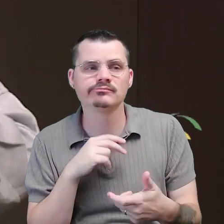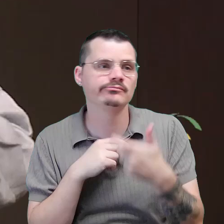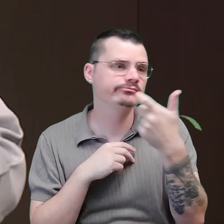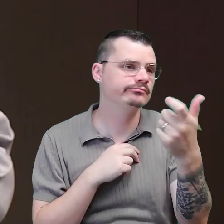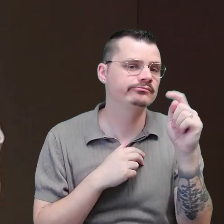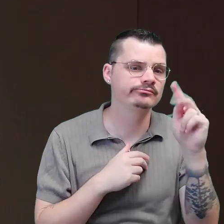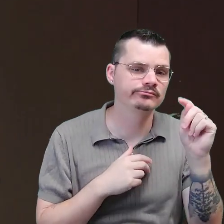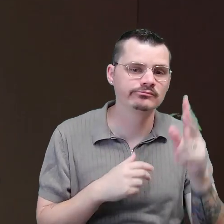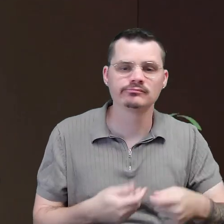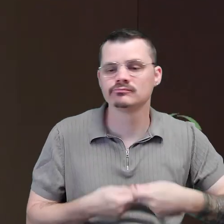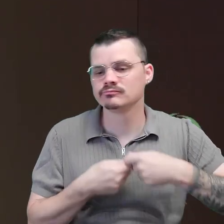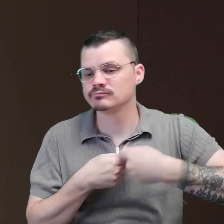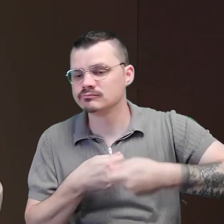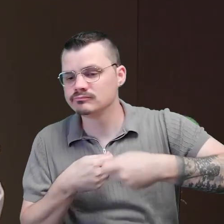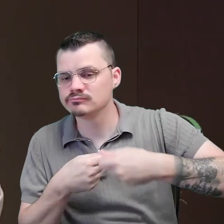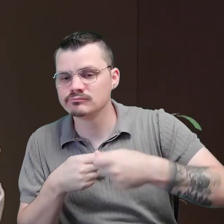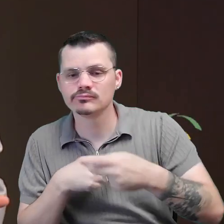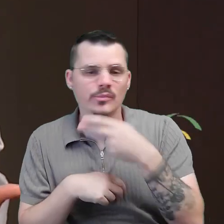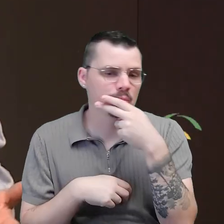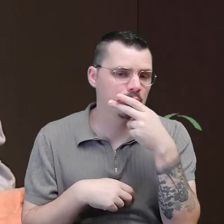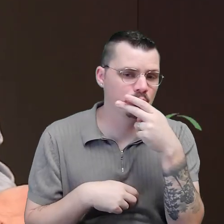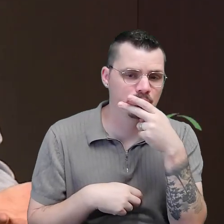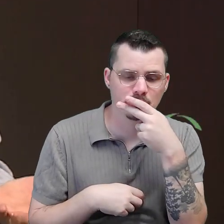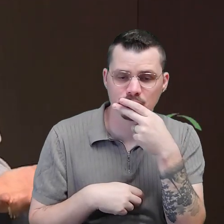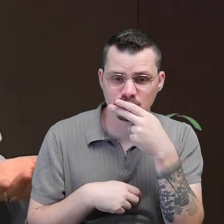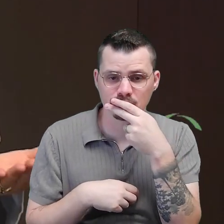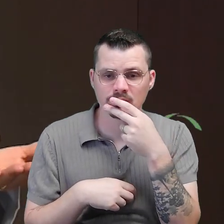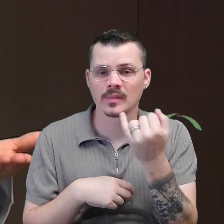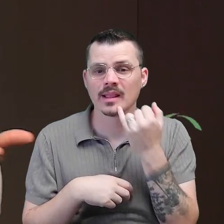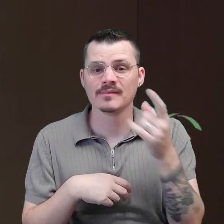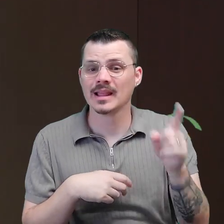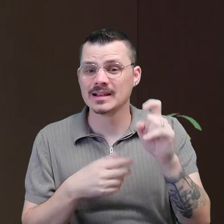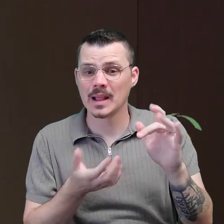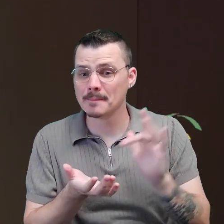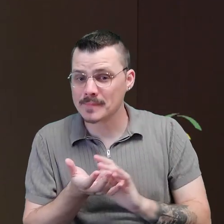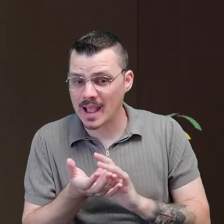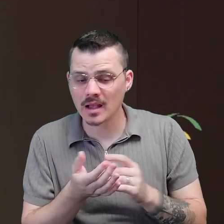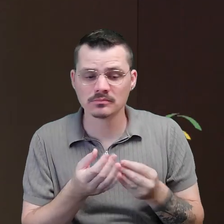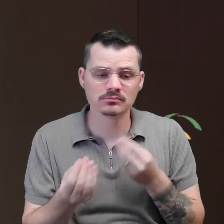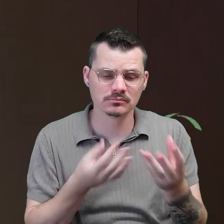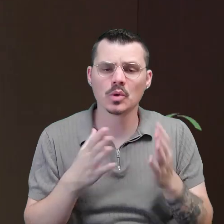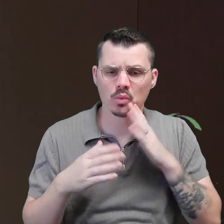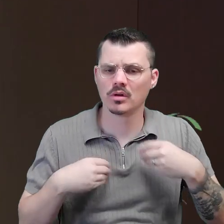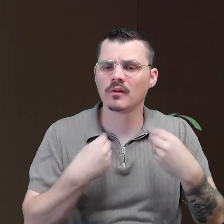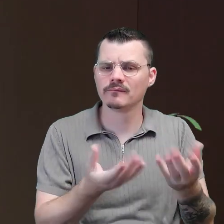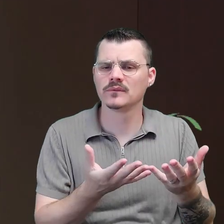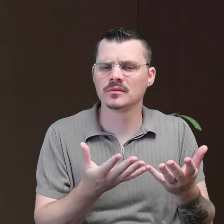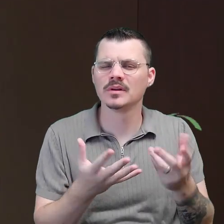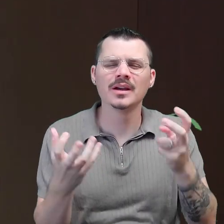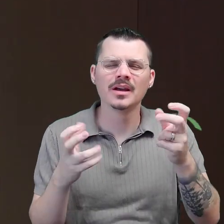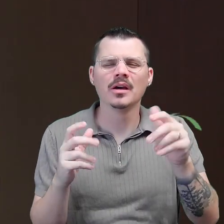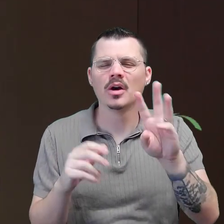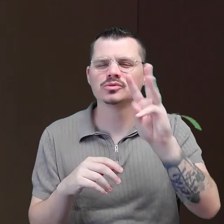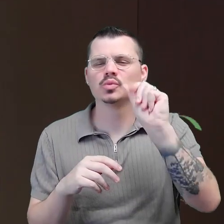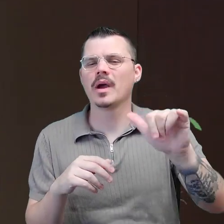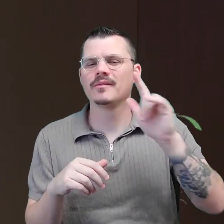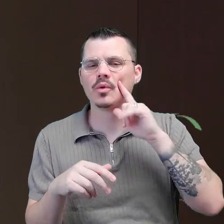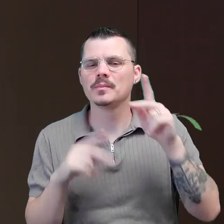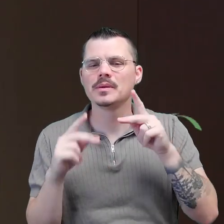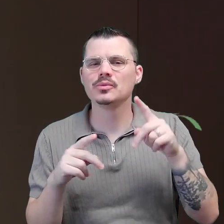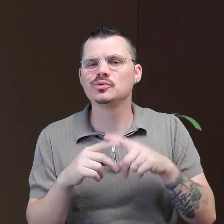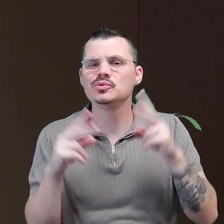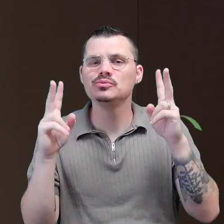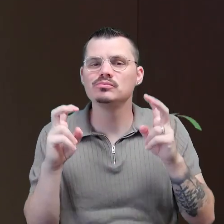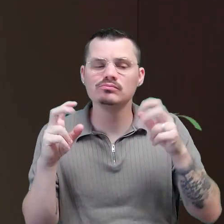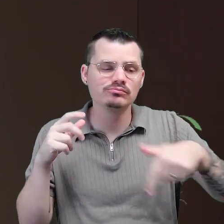sit around, watch TV, play cards, and smoke. And if they needed meds administered, they'd get them. It was basically a way for people